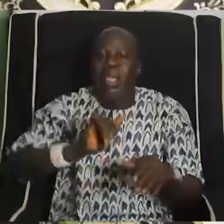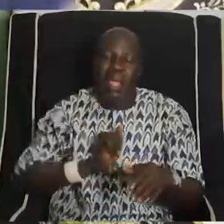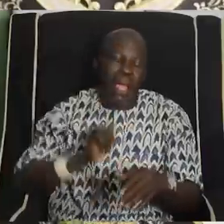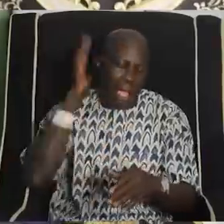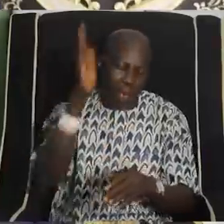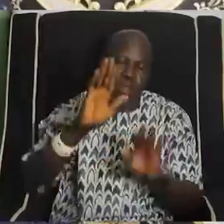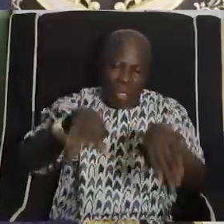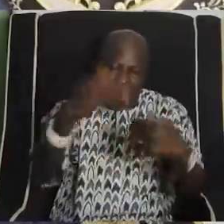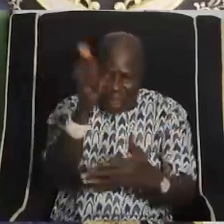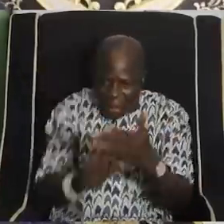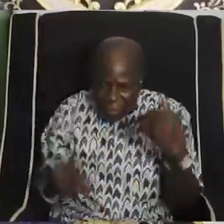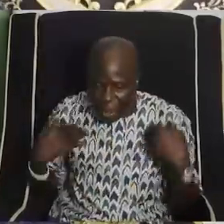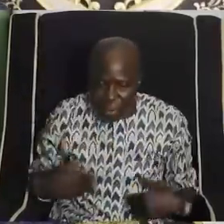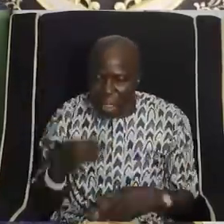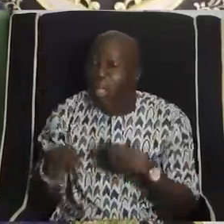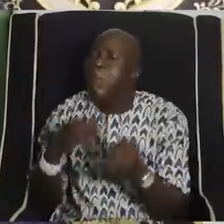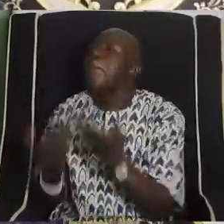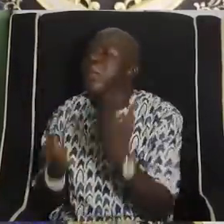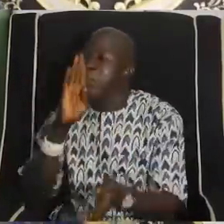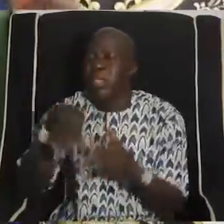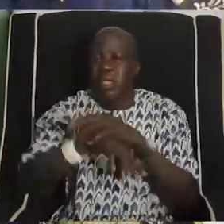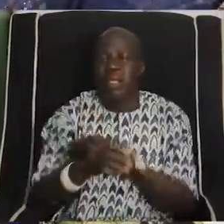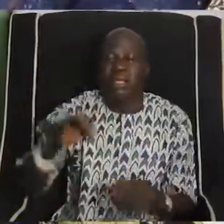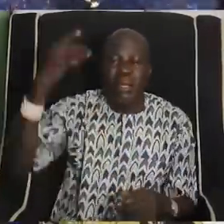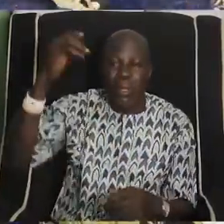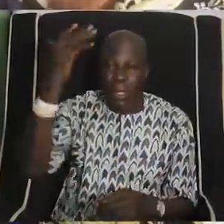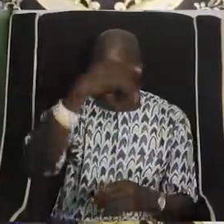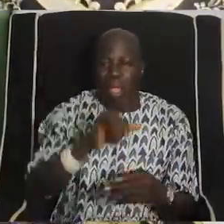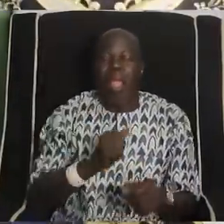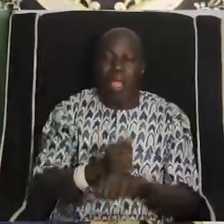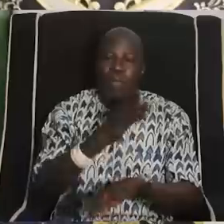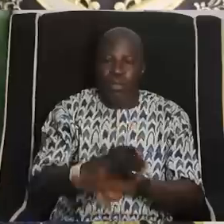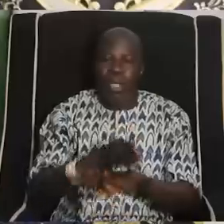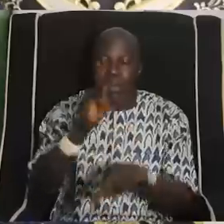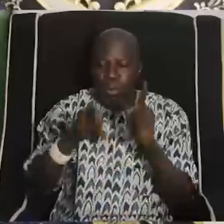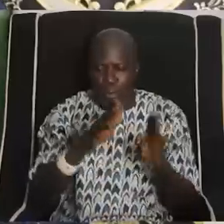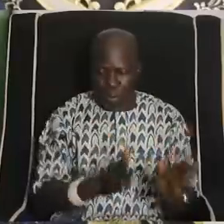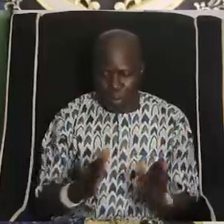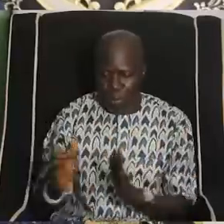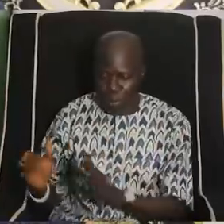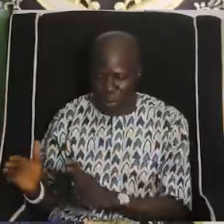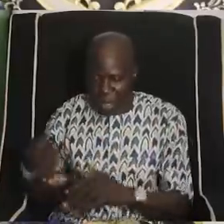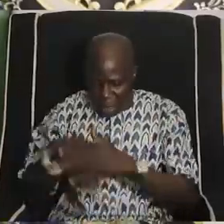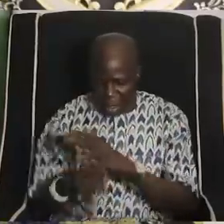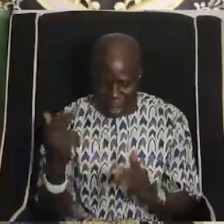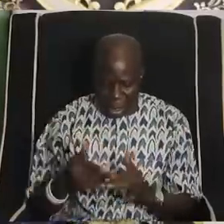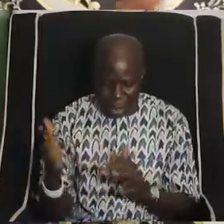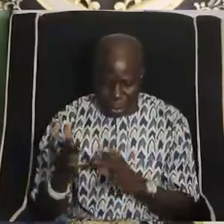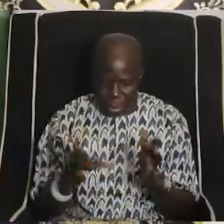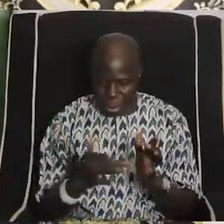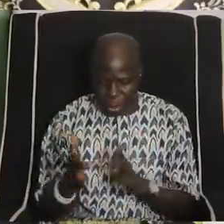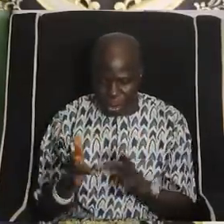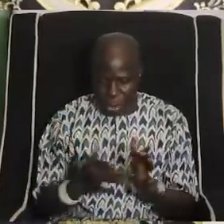I will give everybody as much as they may be in Mantu. Abuja get ready, Mumbo. Abuja get prepared. In the name of Jesus.